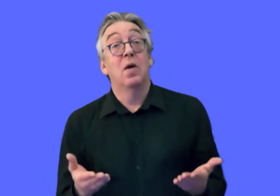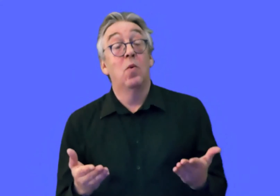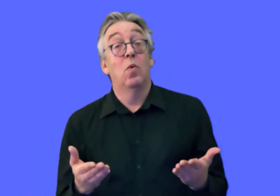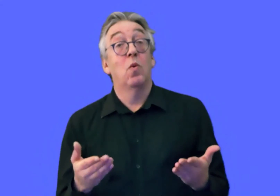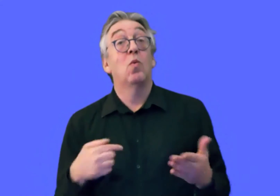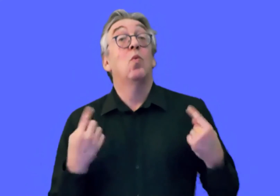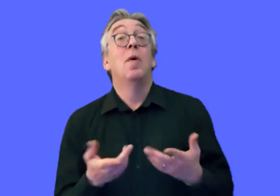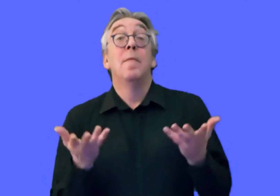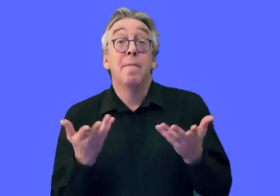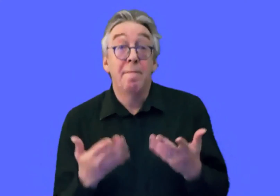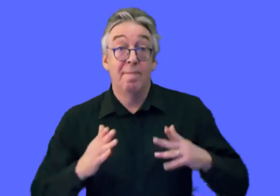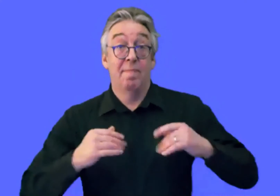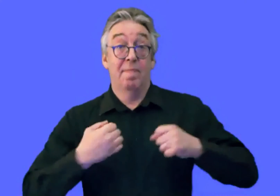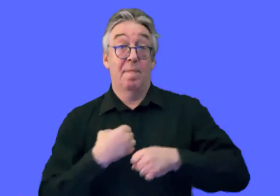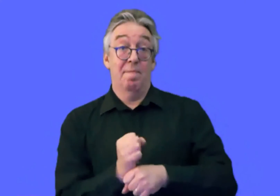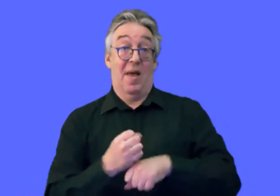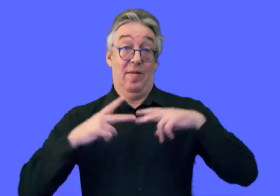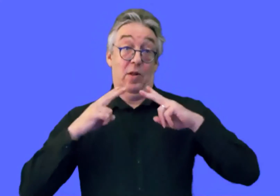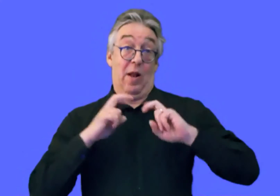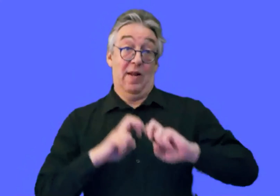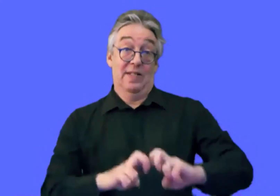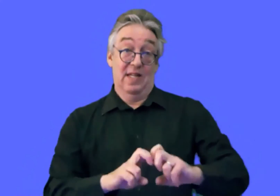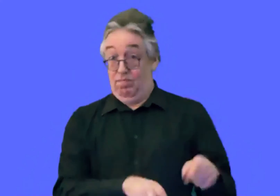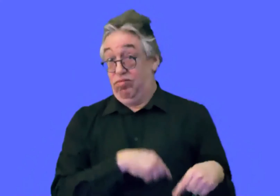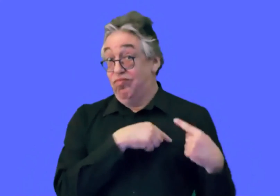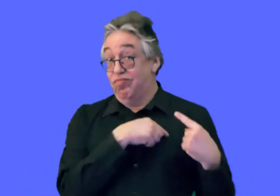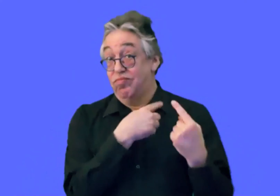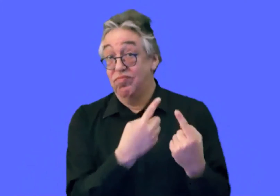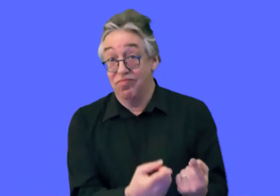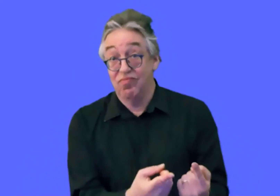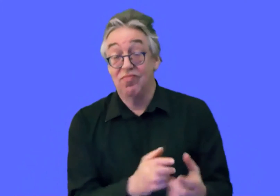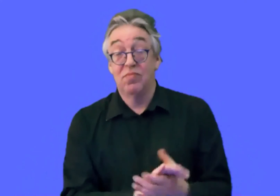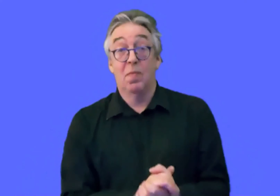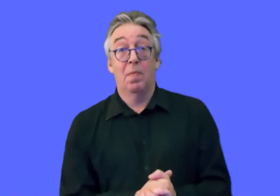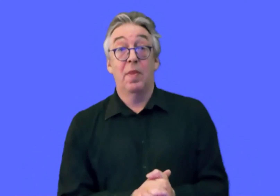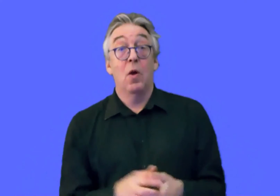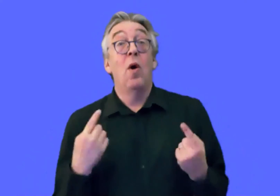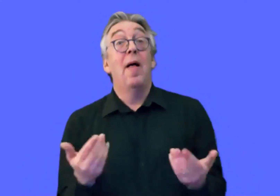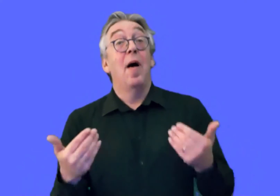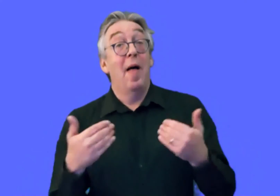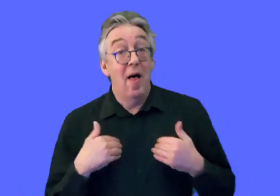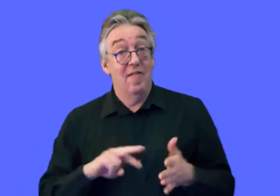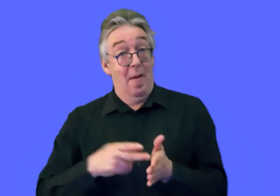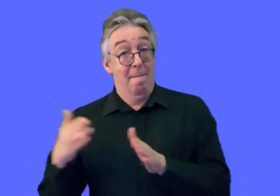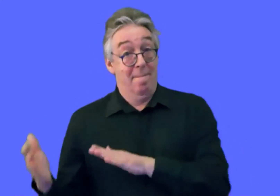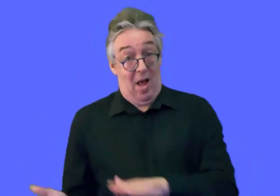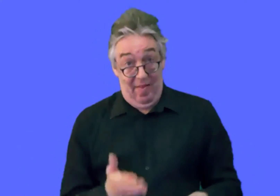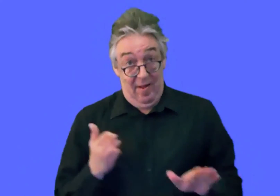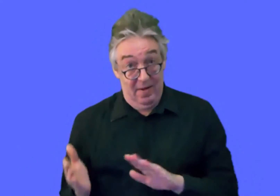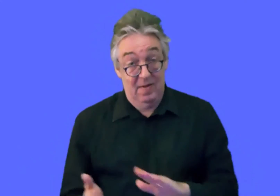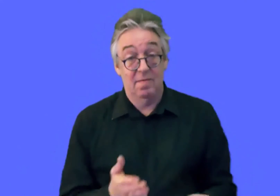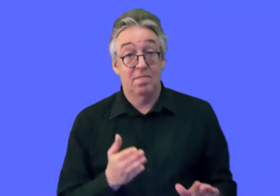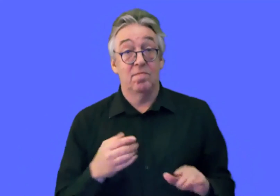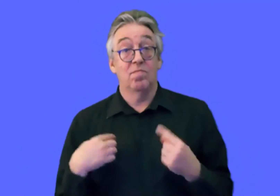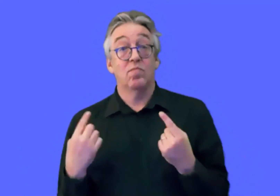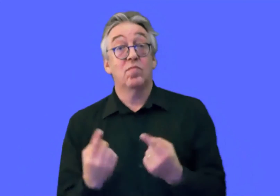been ongoing. We had the tabulation plan. We were able to come up with the